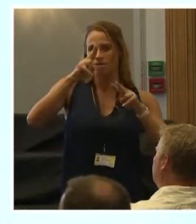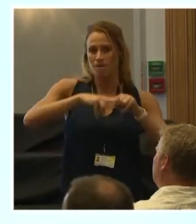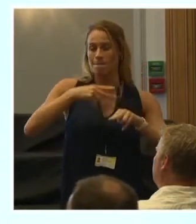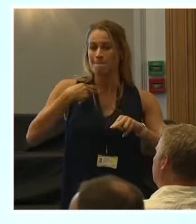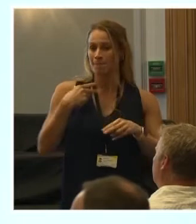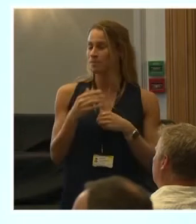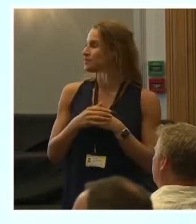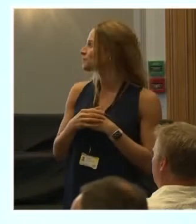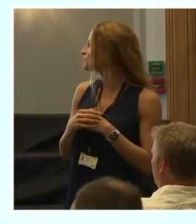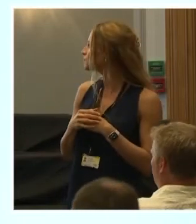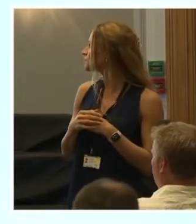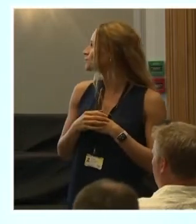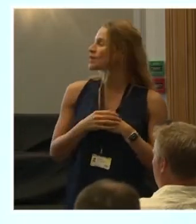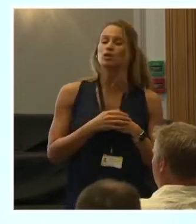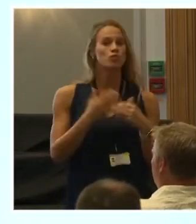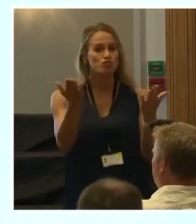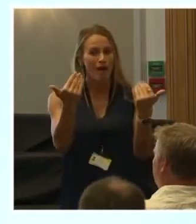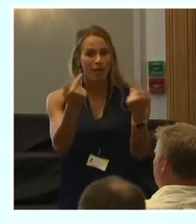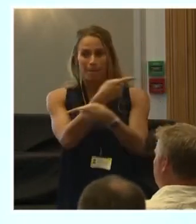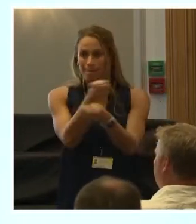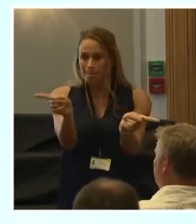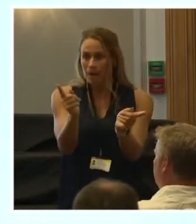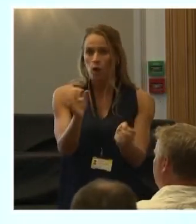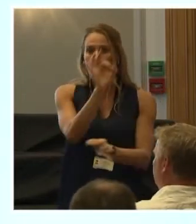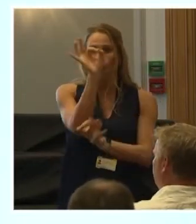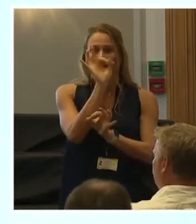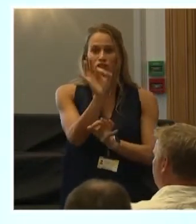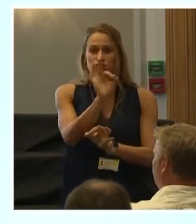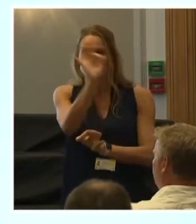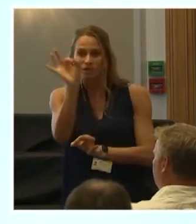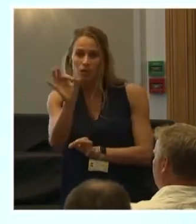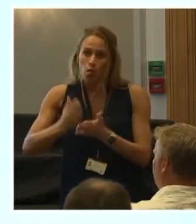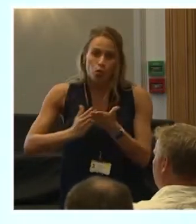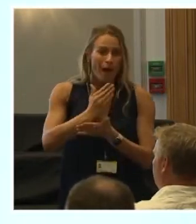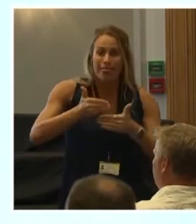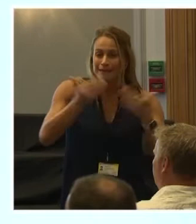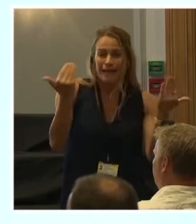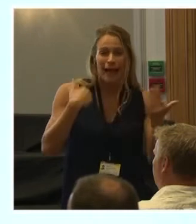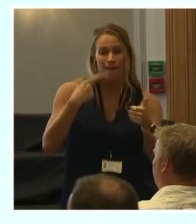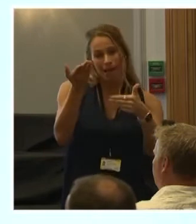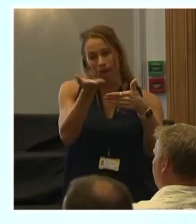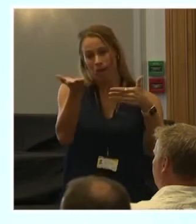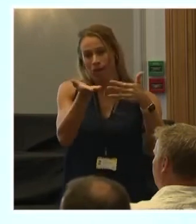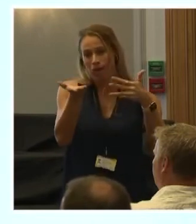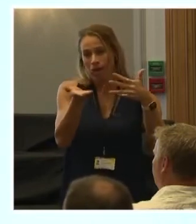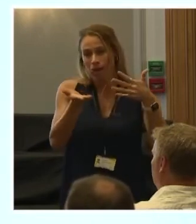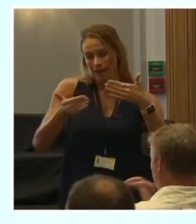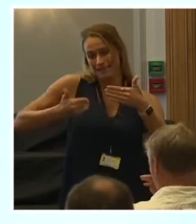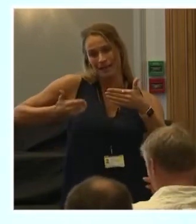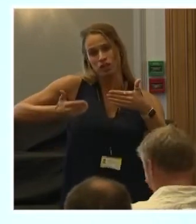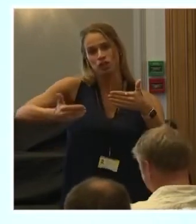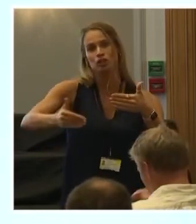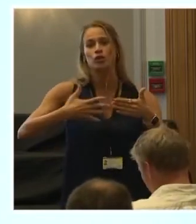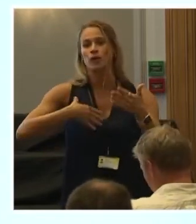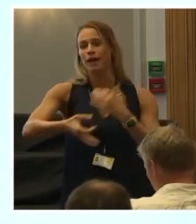We welcome your questions throughout the day. So we have a number of sessions where you can ask your questions. There's a number of ways you can do that. So if you're in the room with us